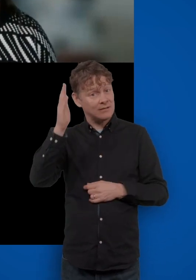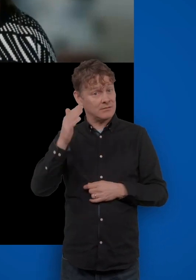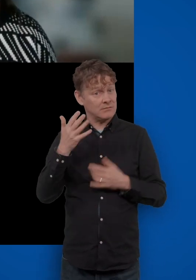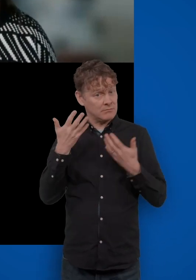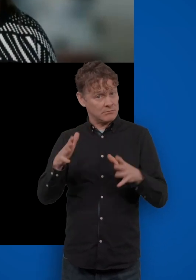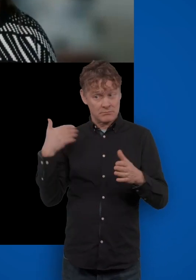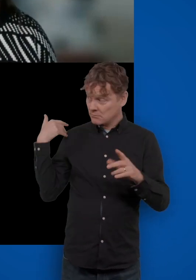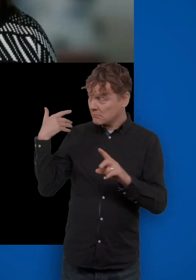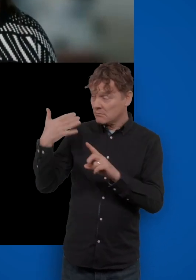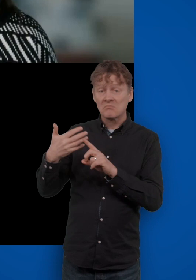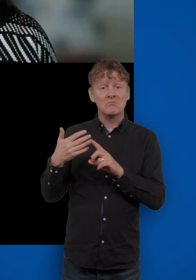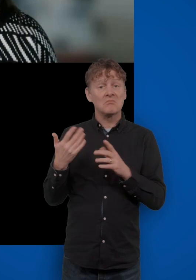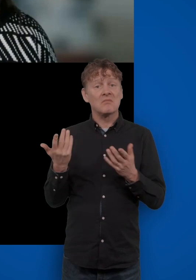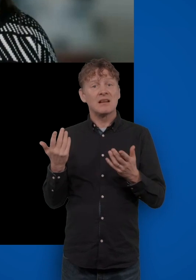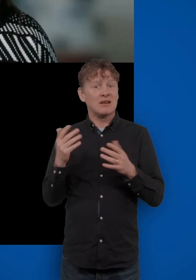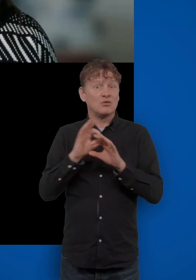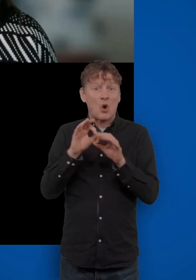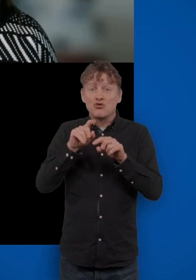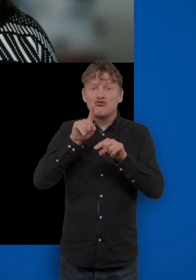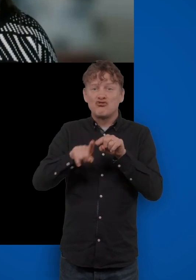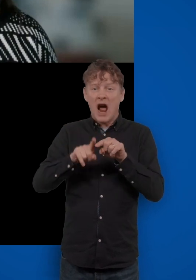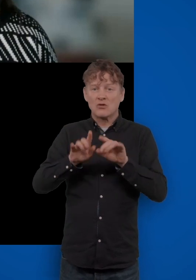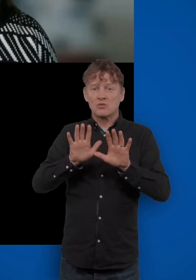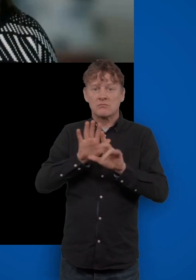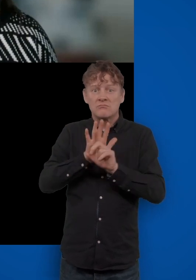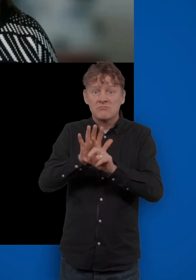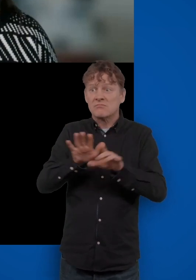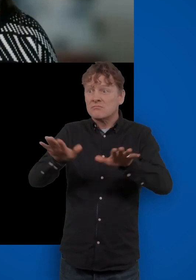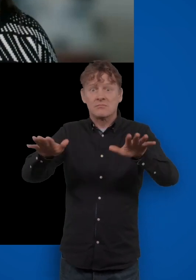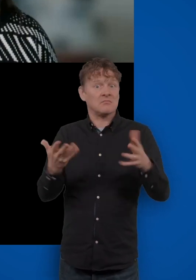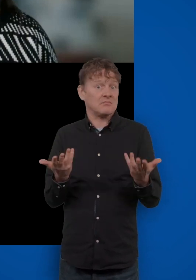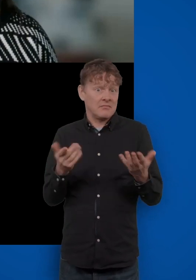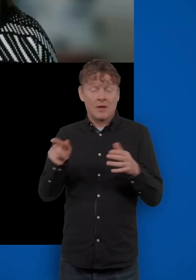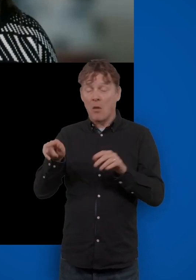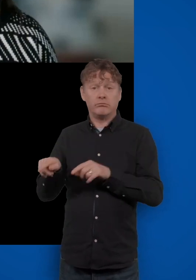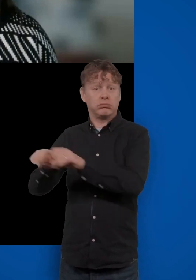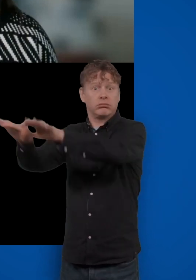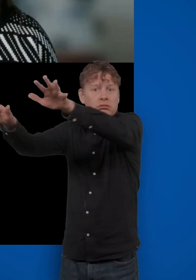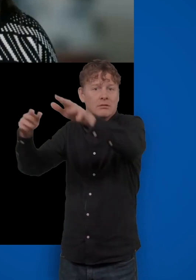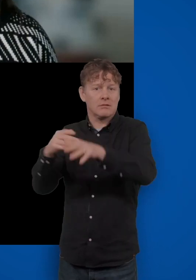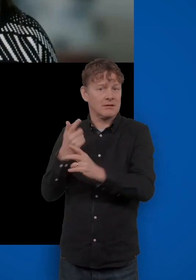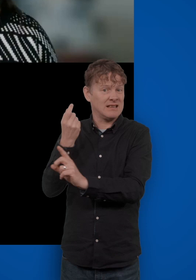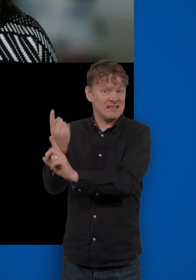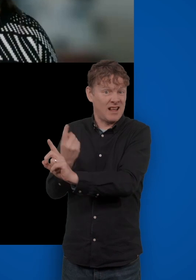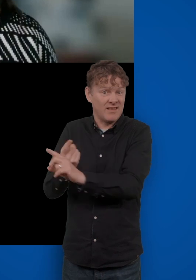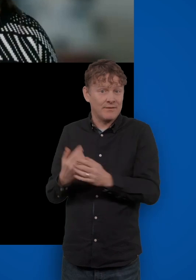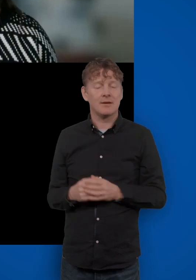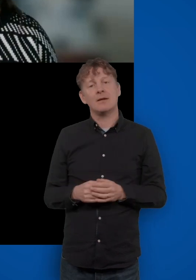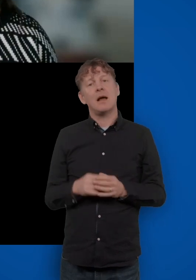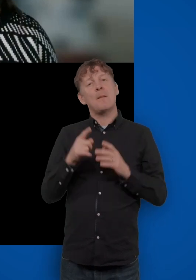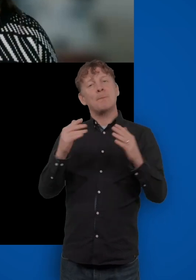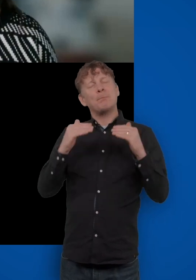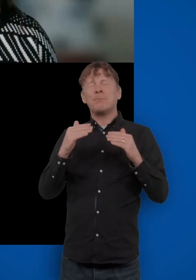present it without ever really trying very hard. The main sort